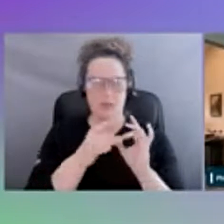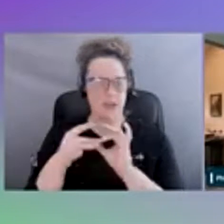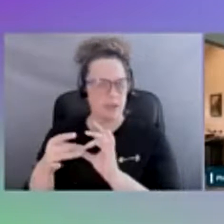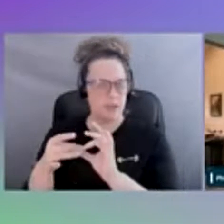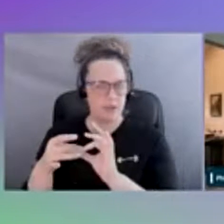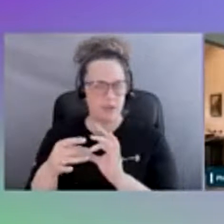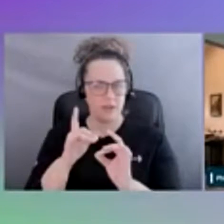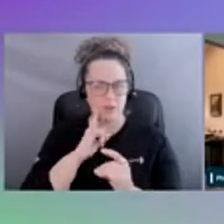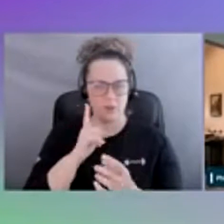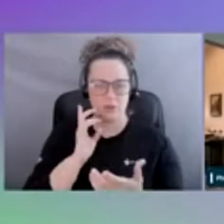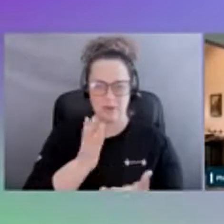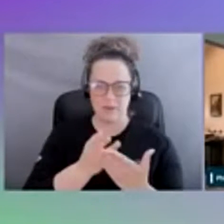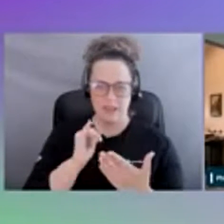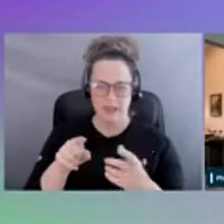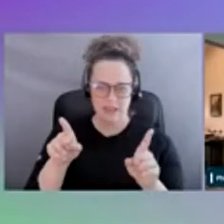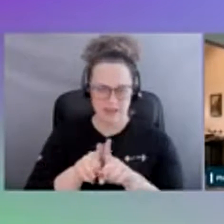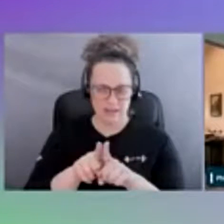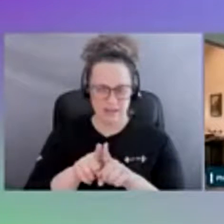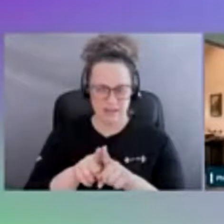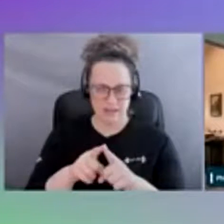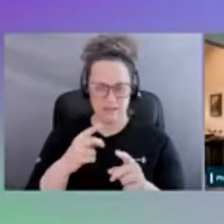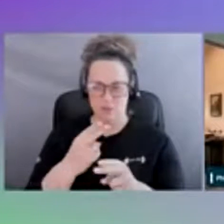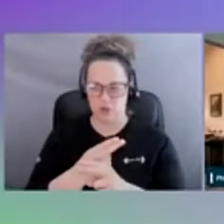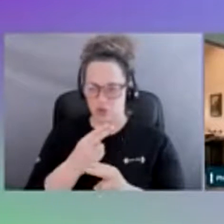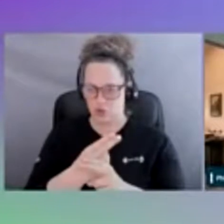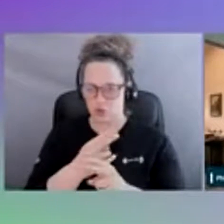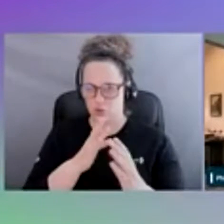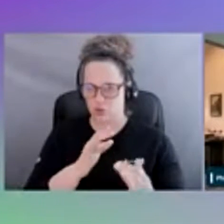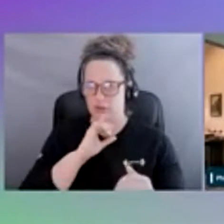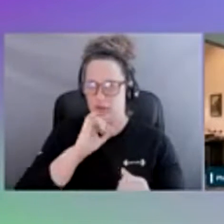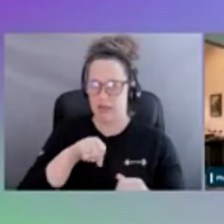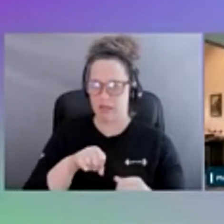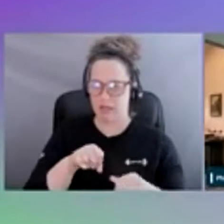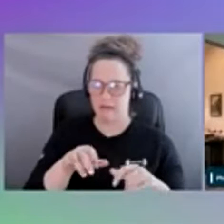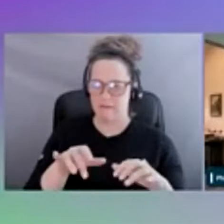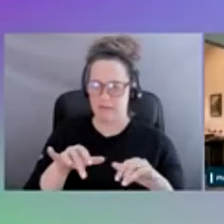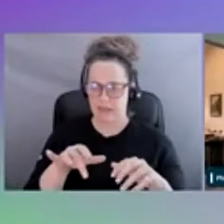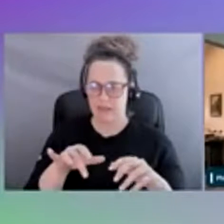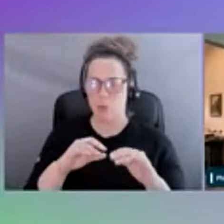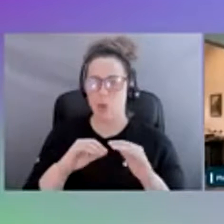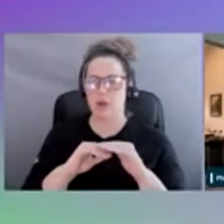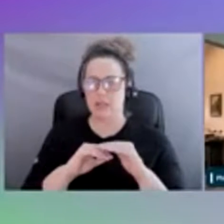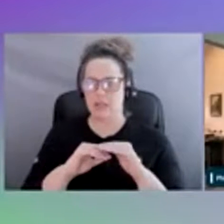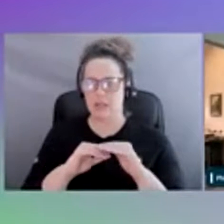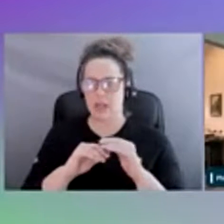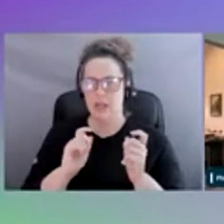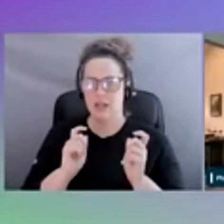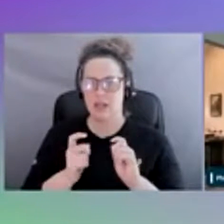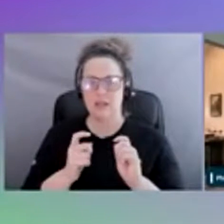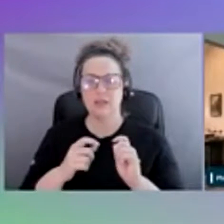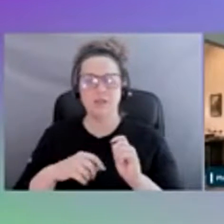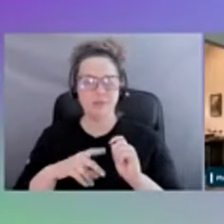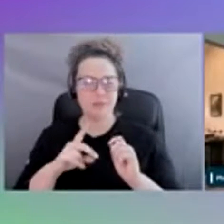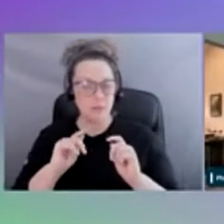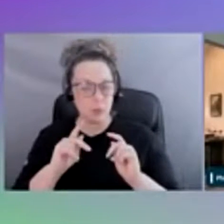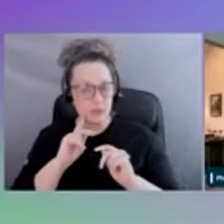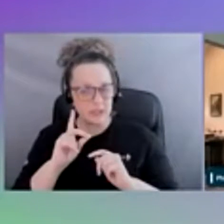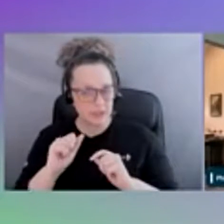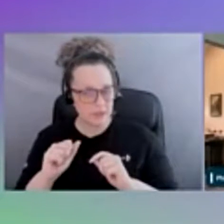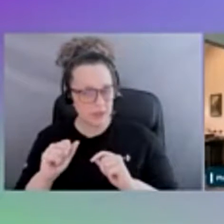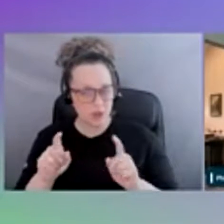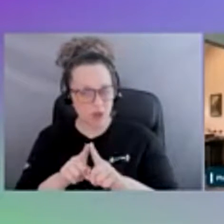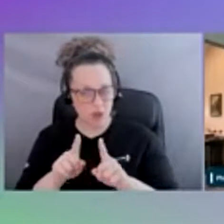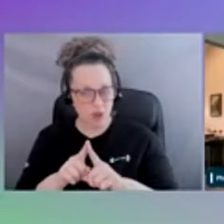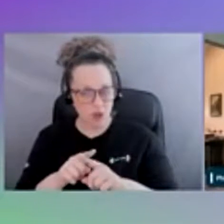was the fact that the same users that love keyboard accessibility are people with disabilities, but also